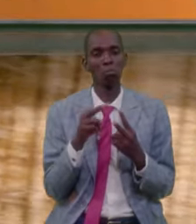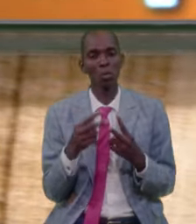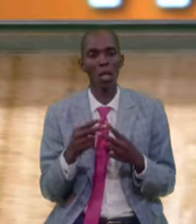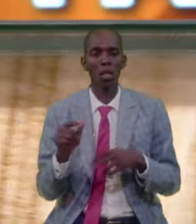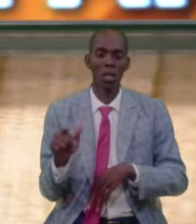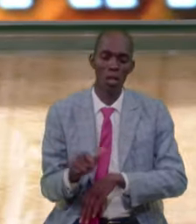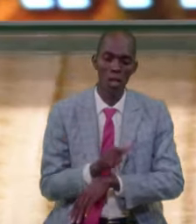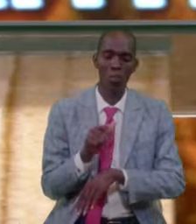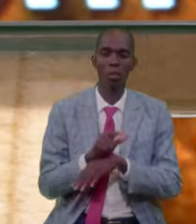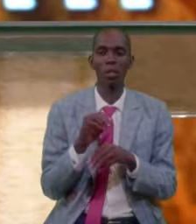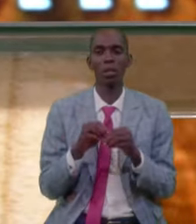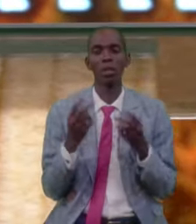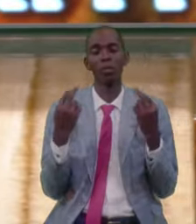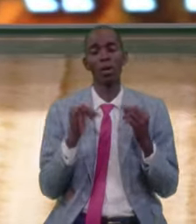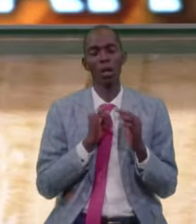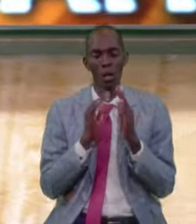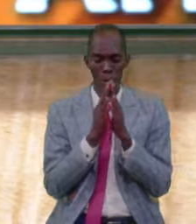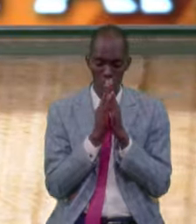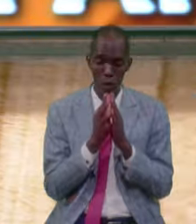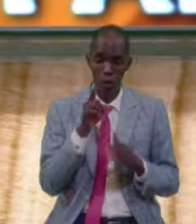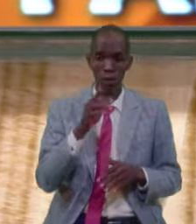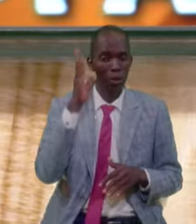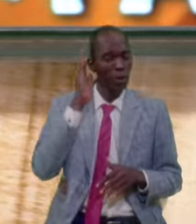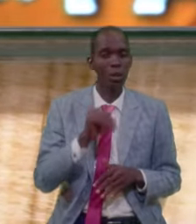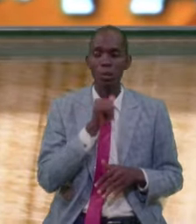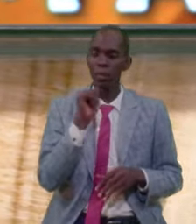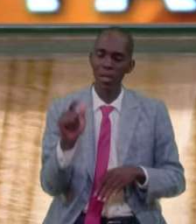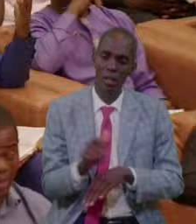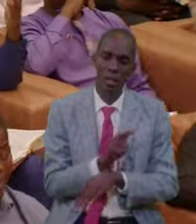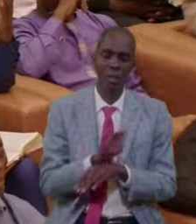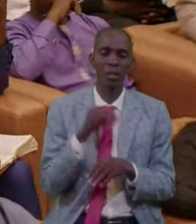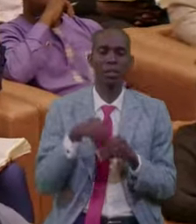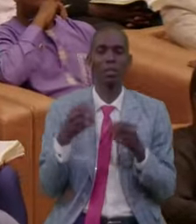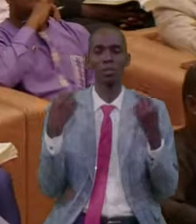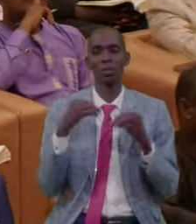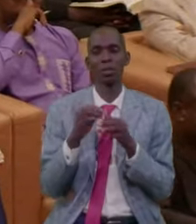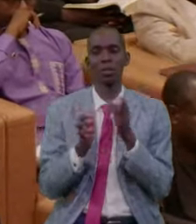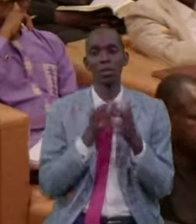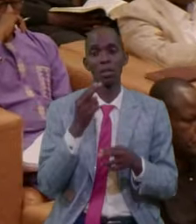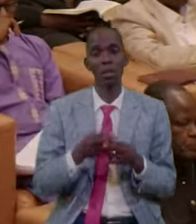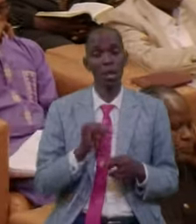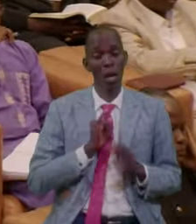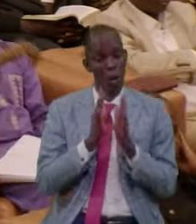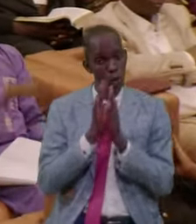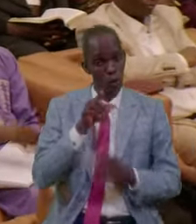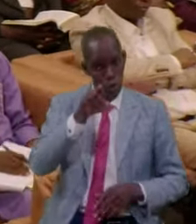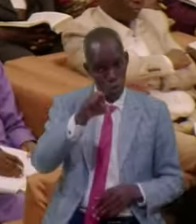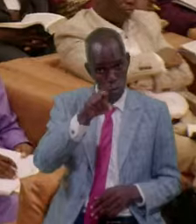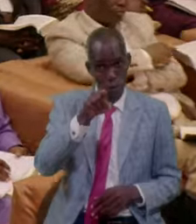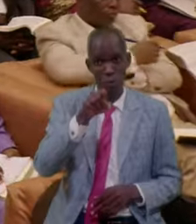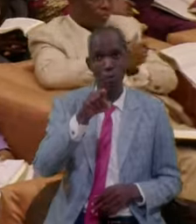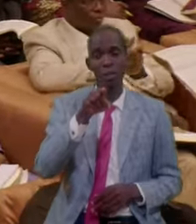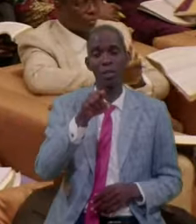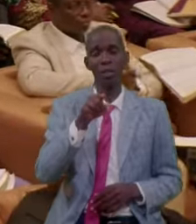labored in vain. I pray you will not labor in vain. I said, you in